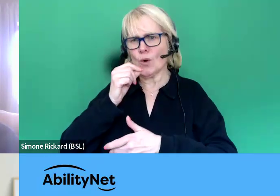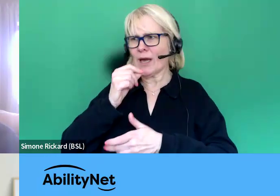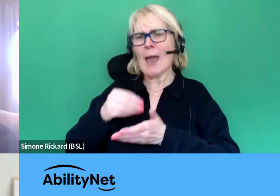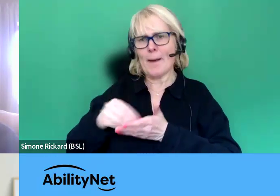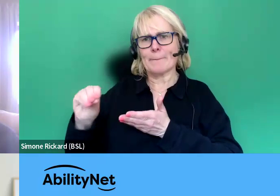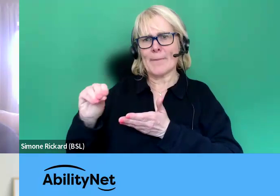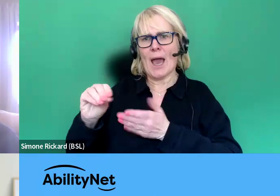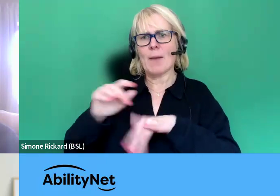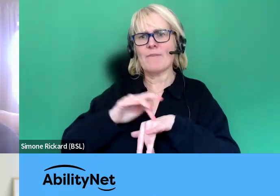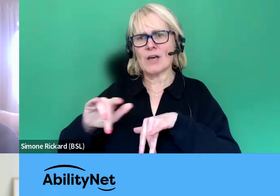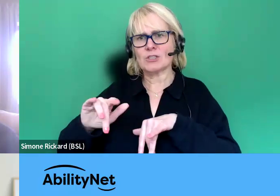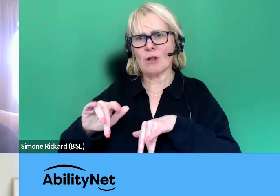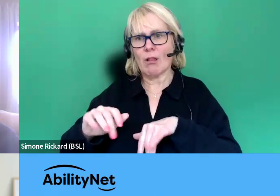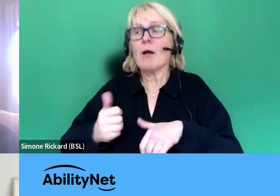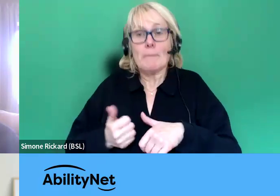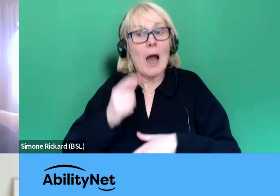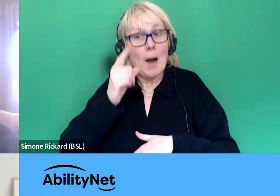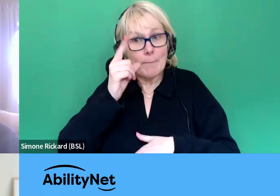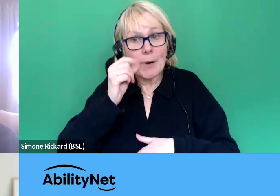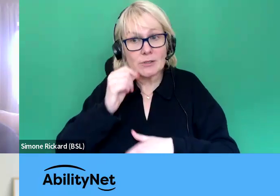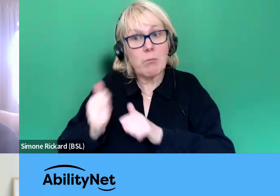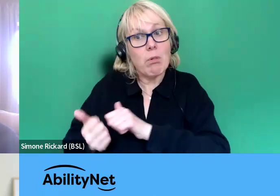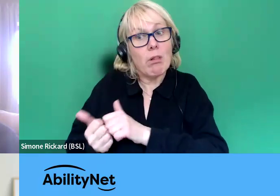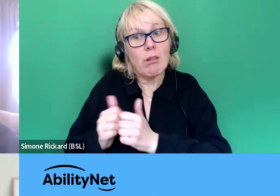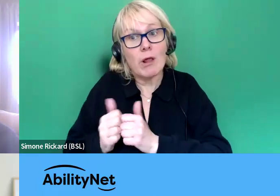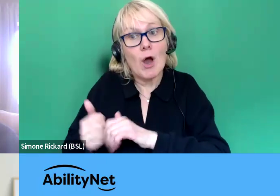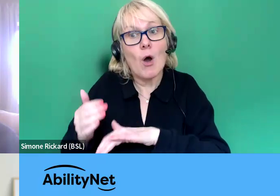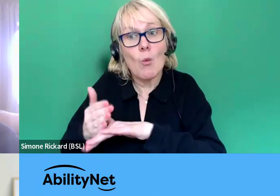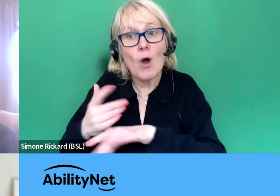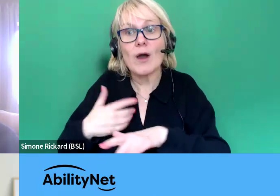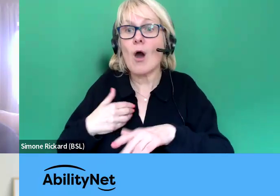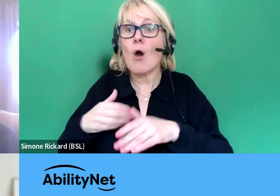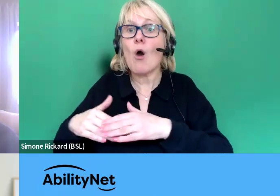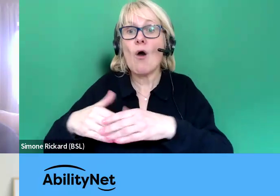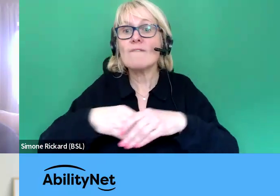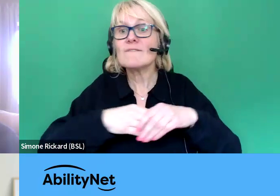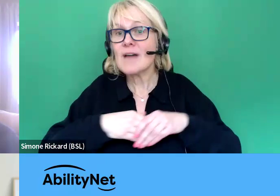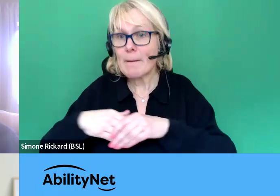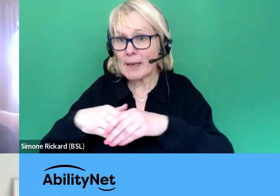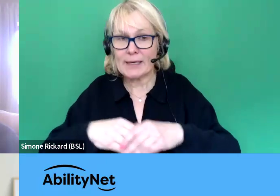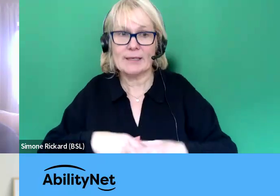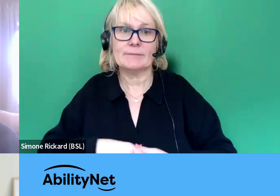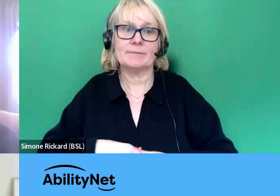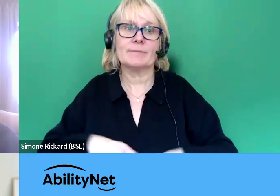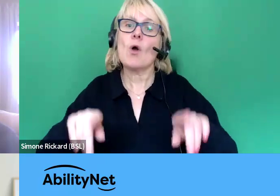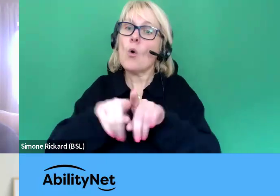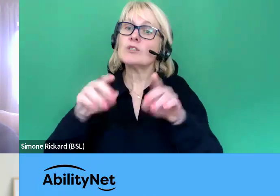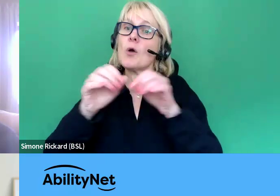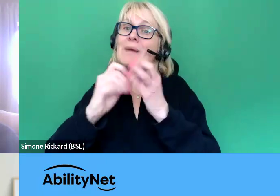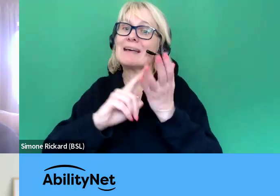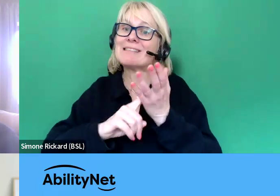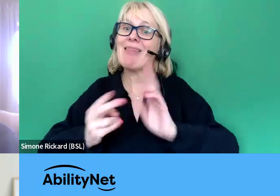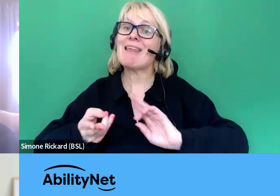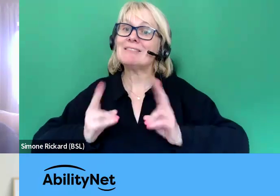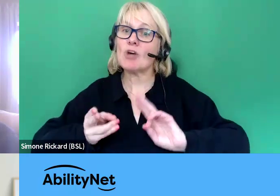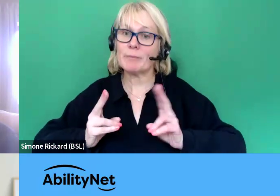specialist, but it can be your coworker, or it could be a family member as well. And you can also get British Sign Language interpreters